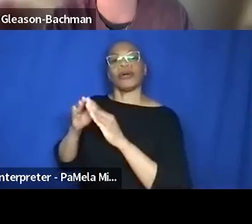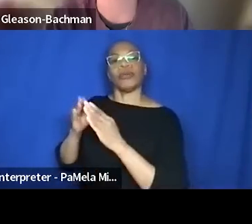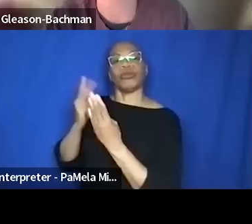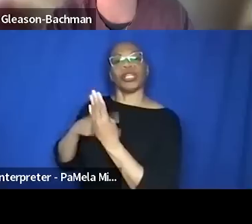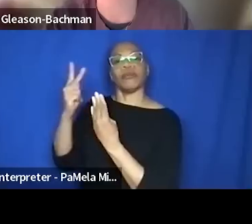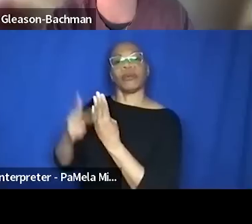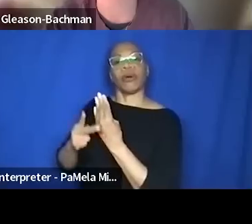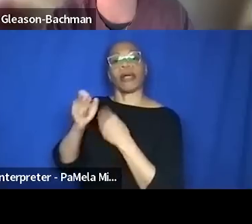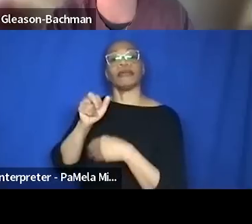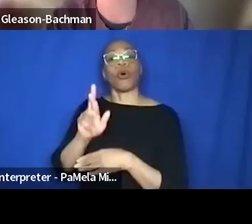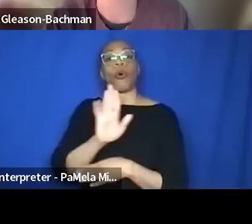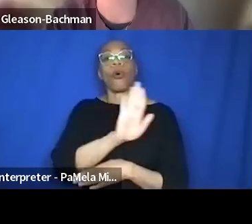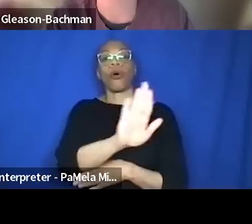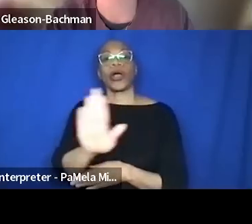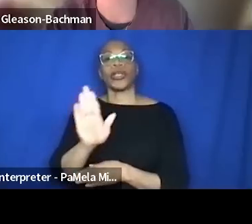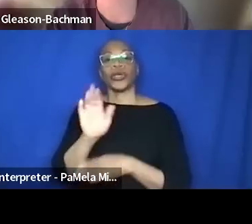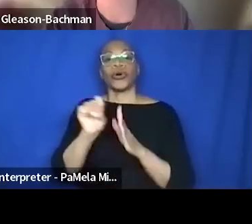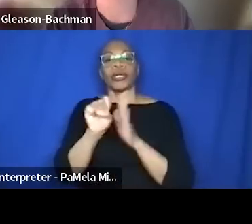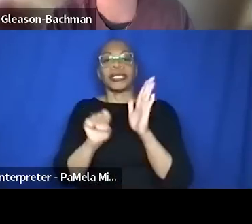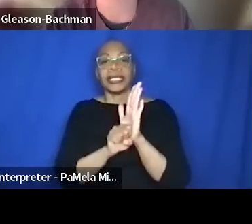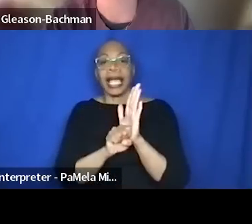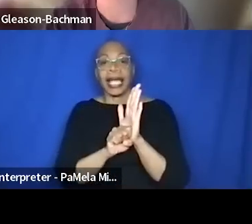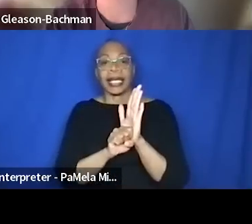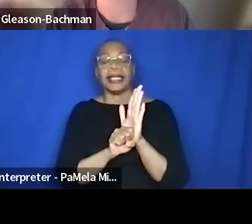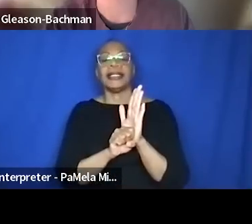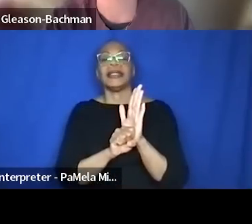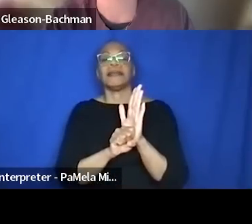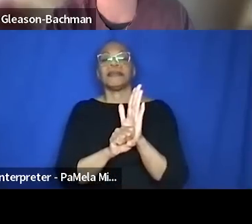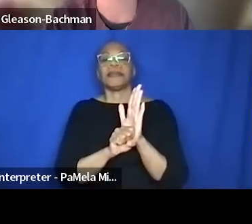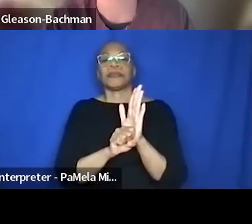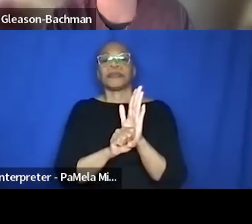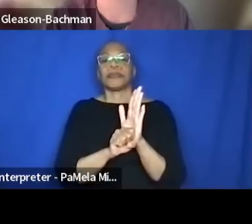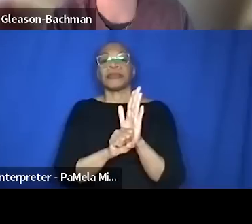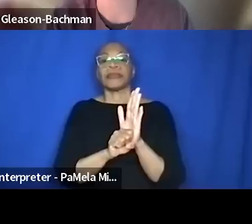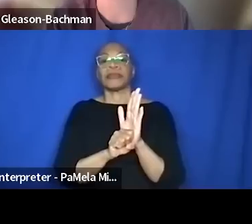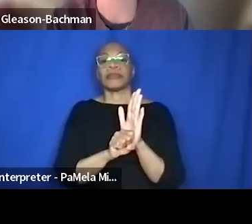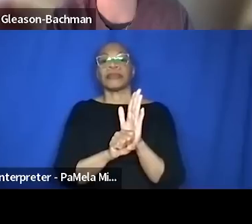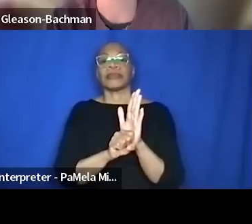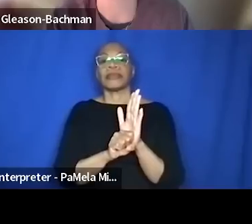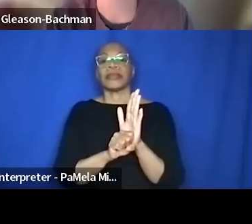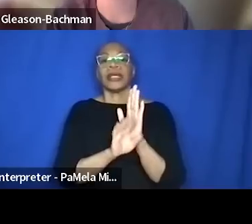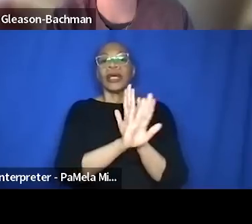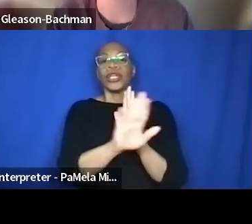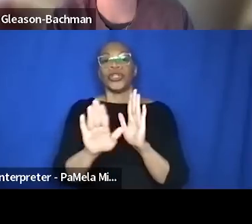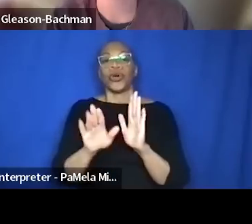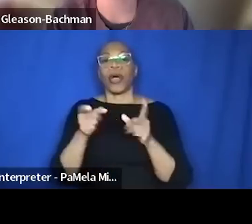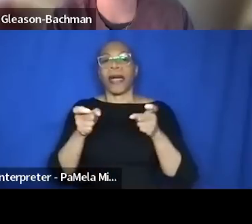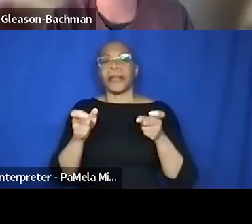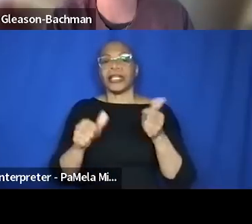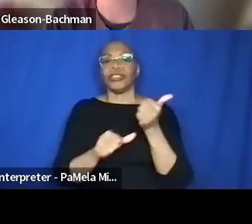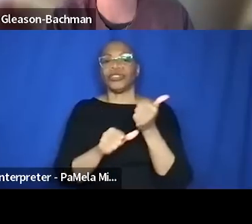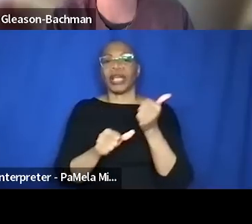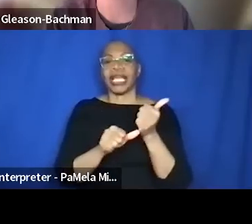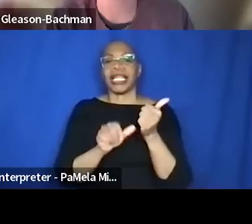state, you know, whether it be your city or your county, your administrators within your region.